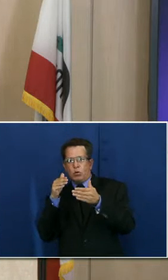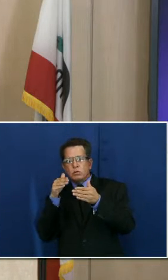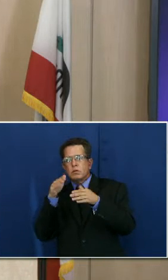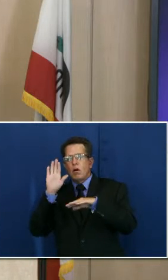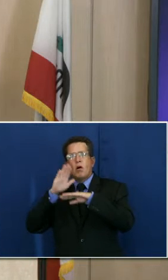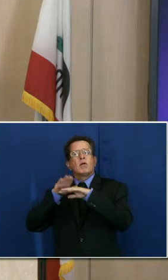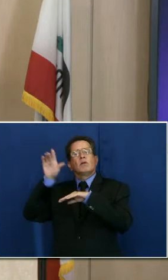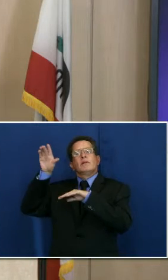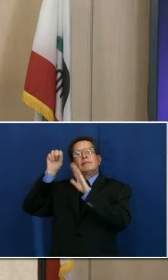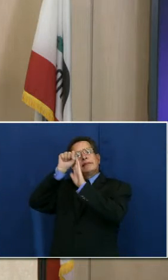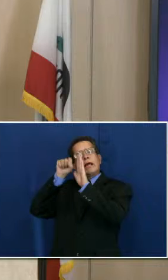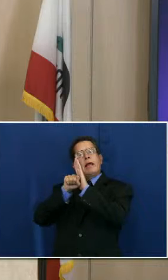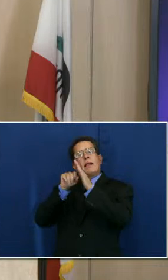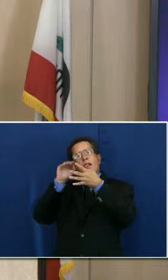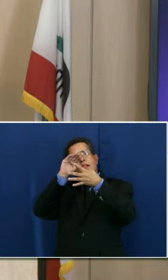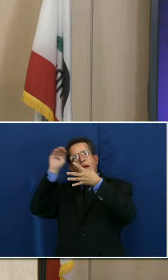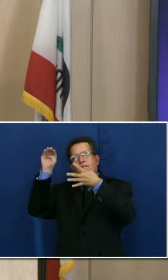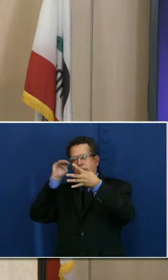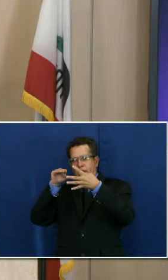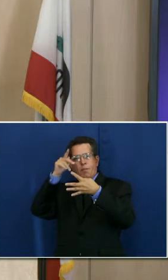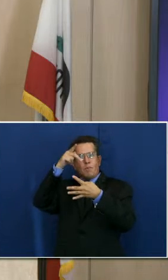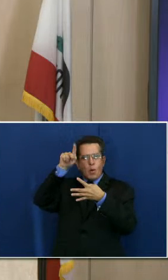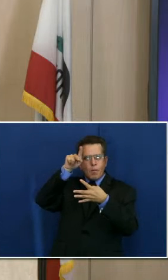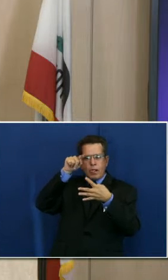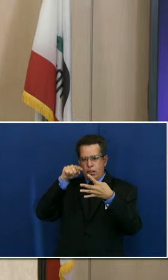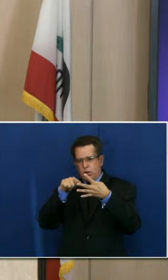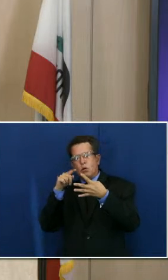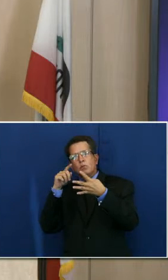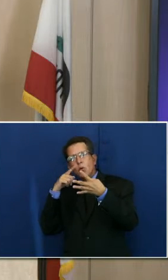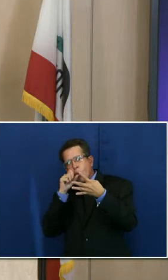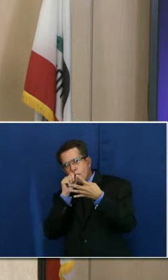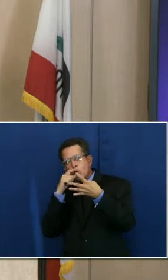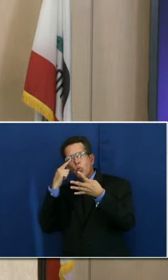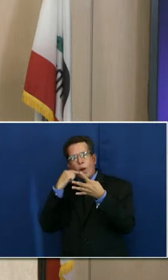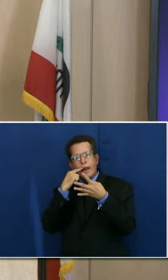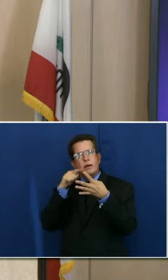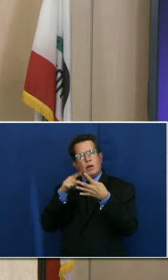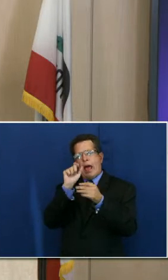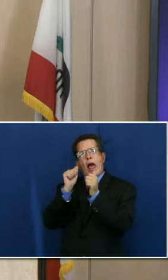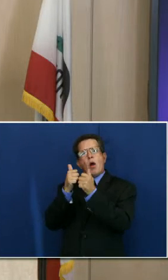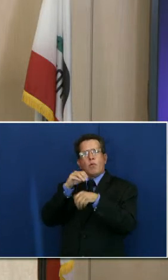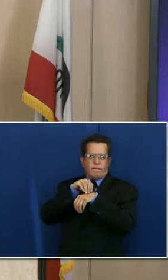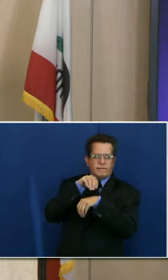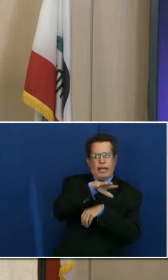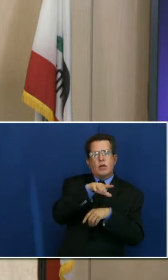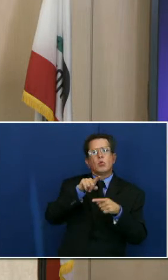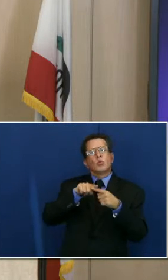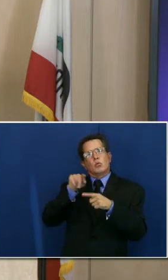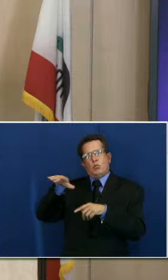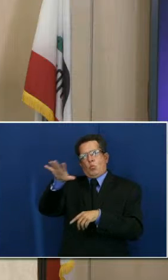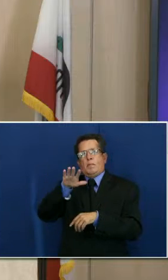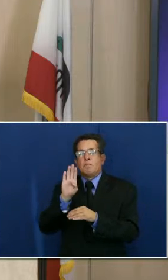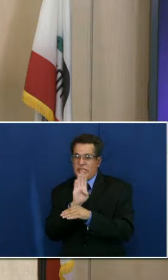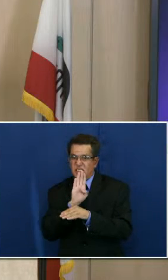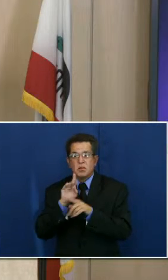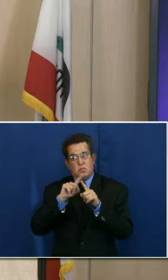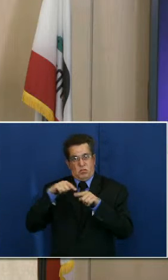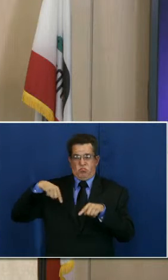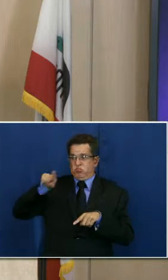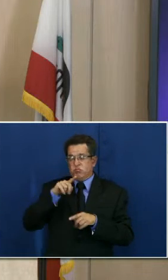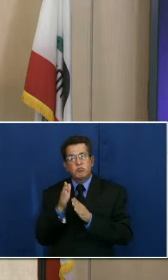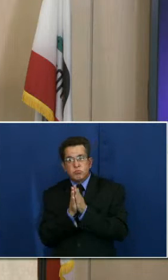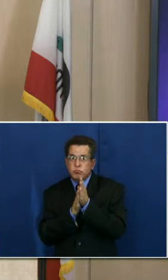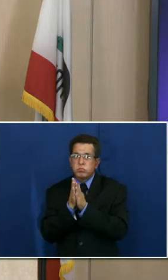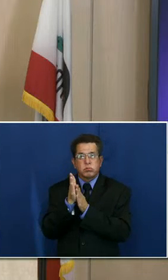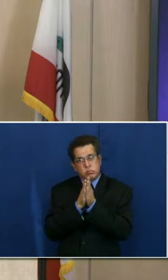state levels, the red tier, the purple tier, and the impact that it will have on businesses. But we have continued a very diligent and focused effort